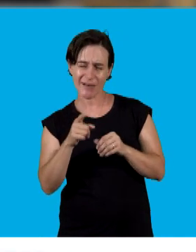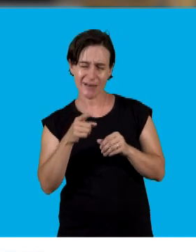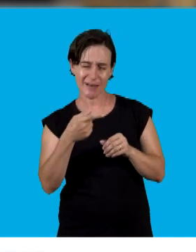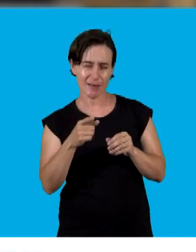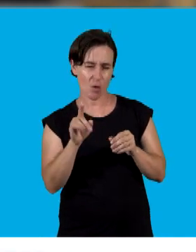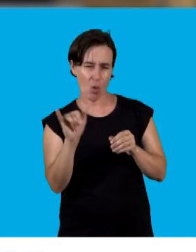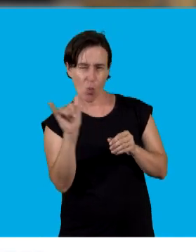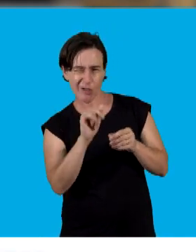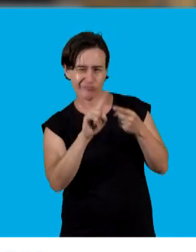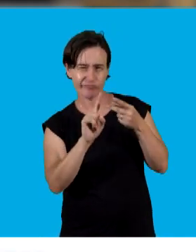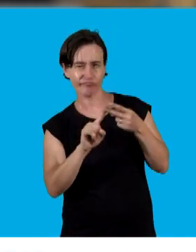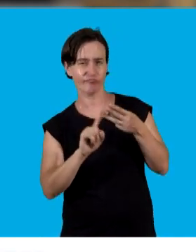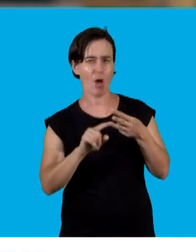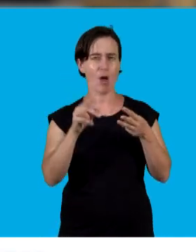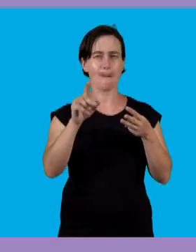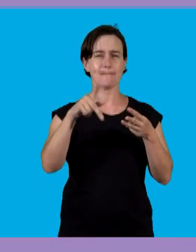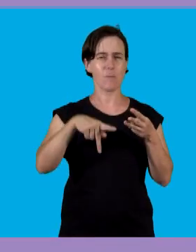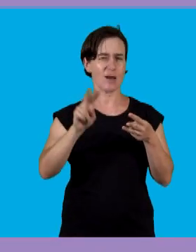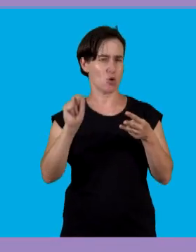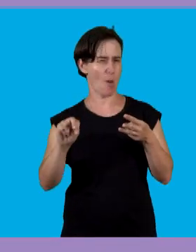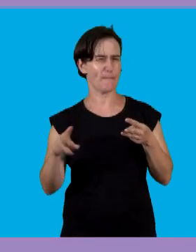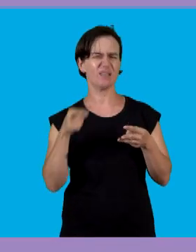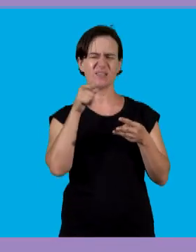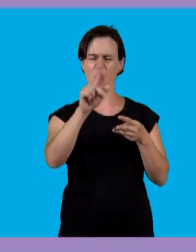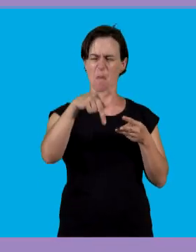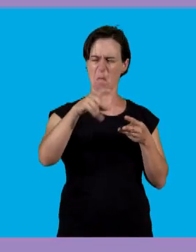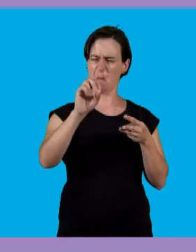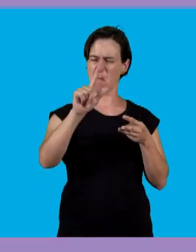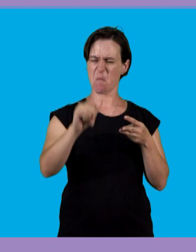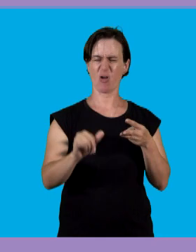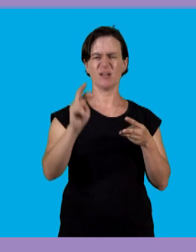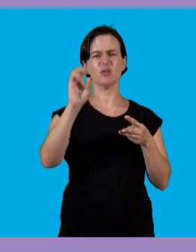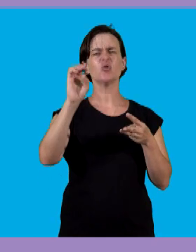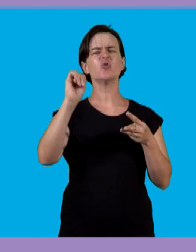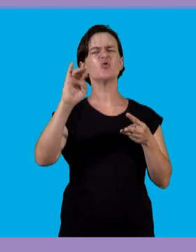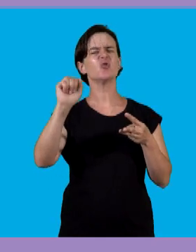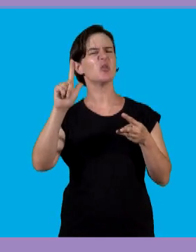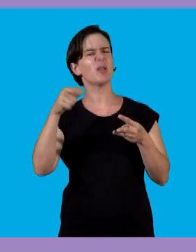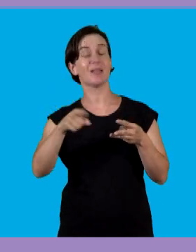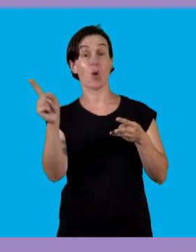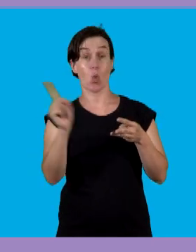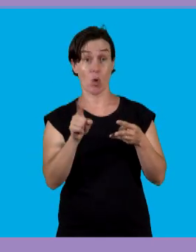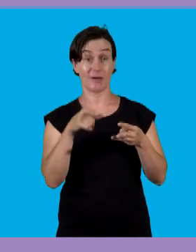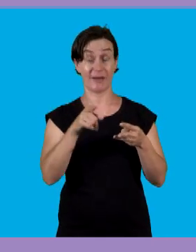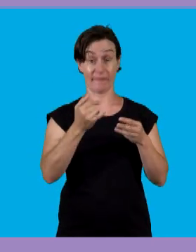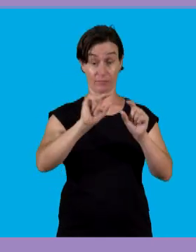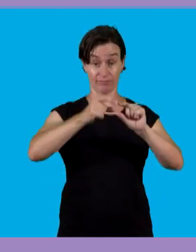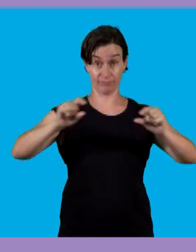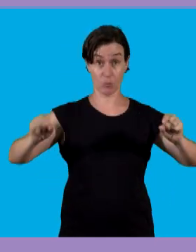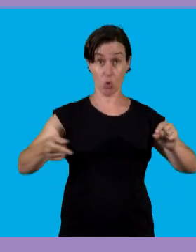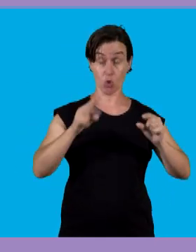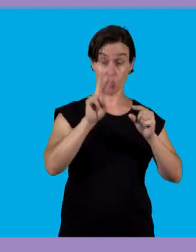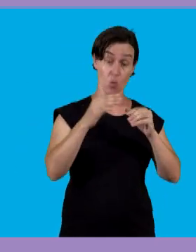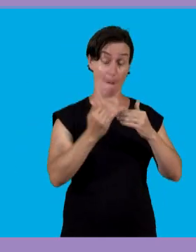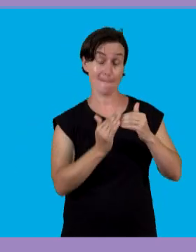polynomials do we have. So what is a polynomial? Well, a polynomial is an expression of two or